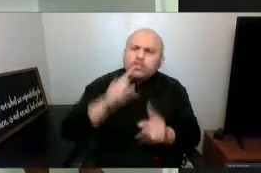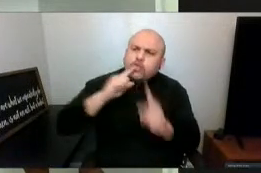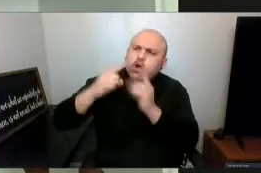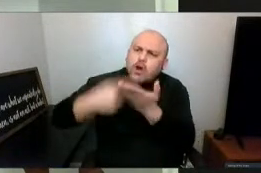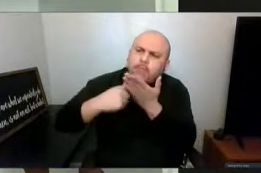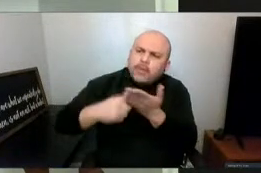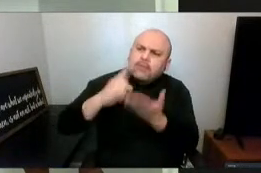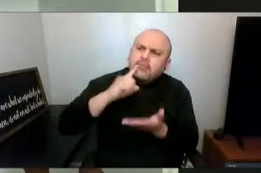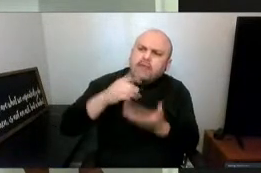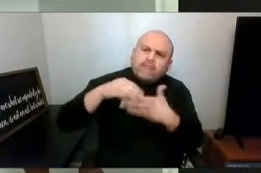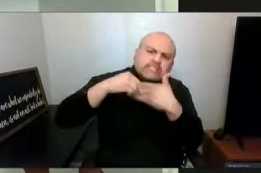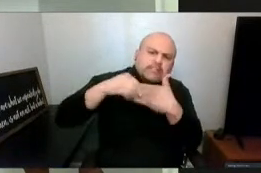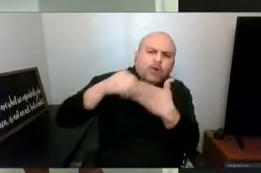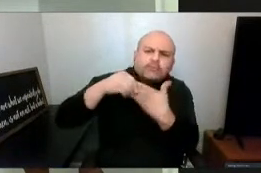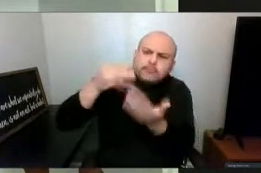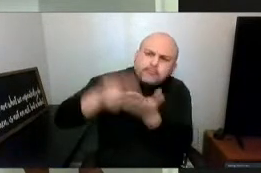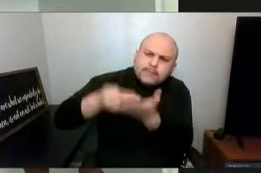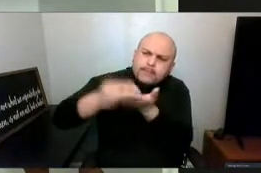our